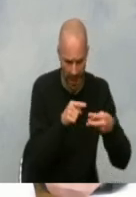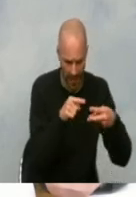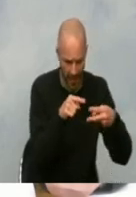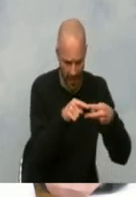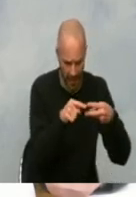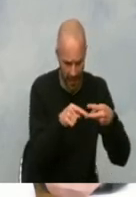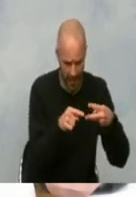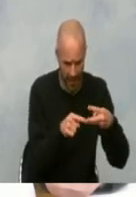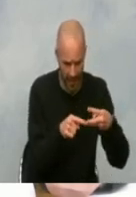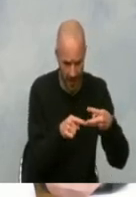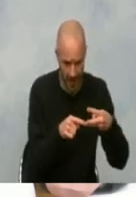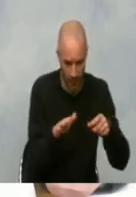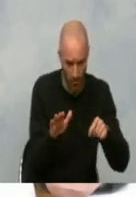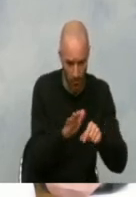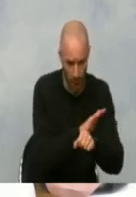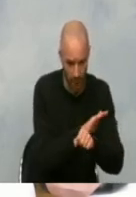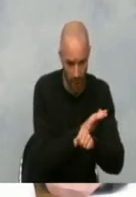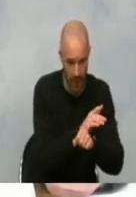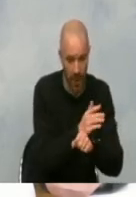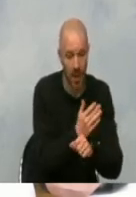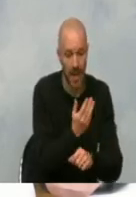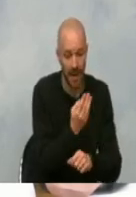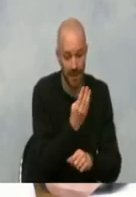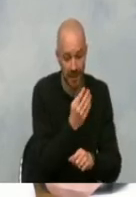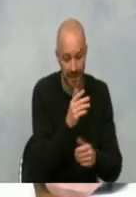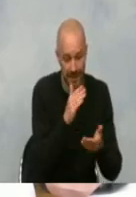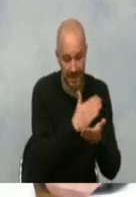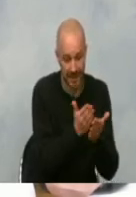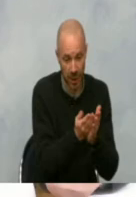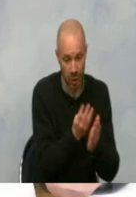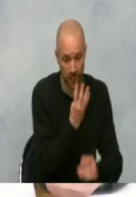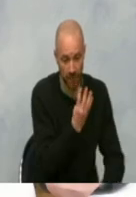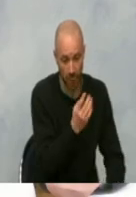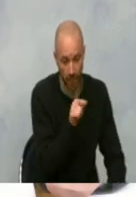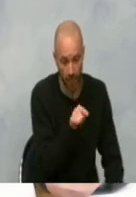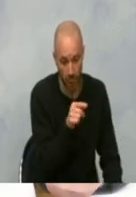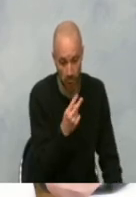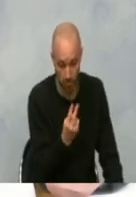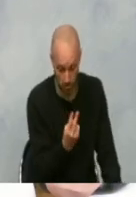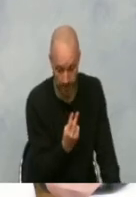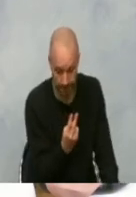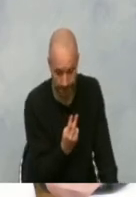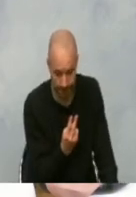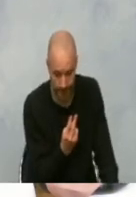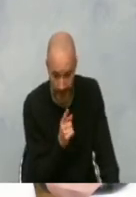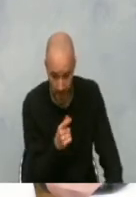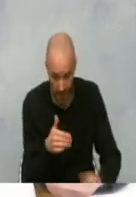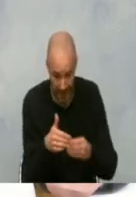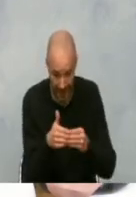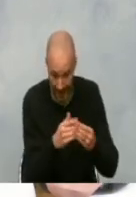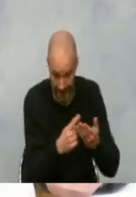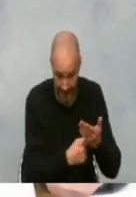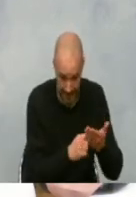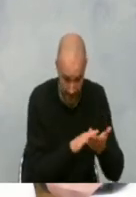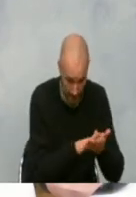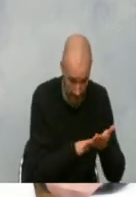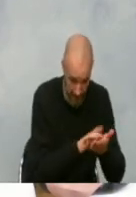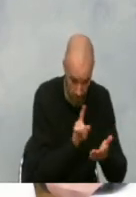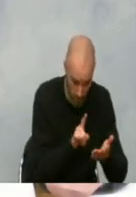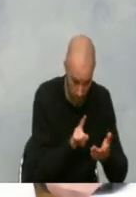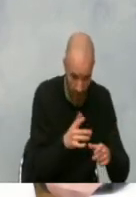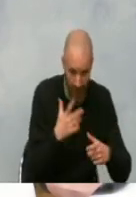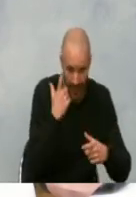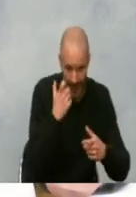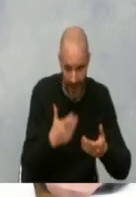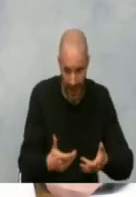are covered in section 4.2. What that means is, or what this guidance means is, we can account for